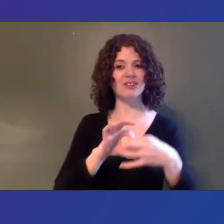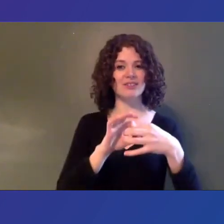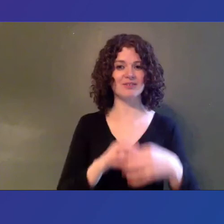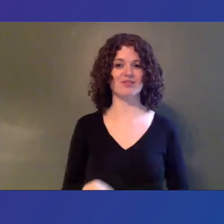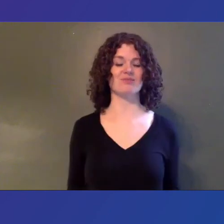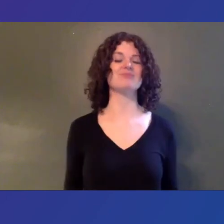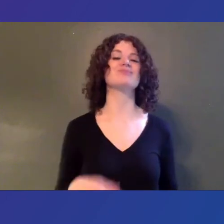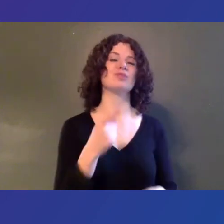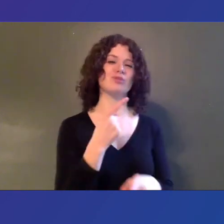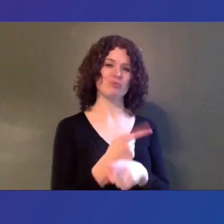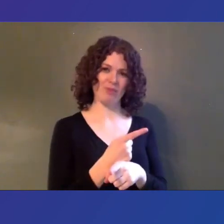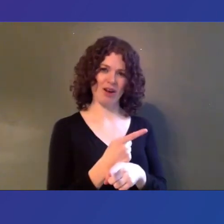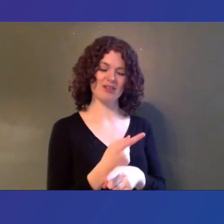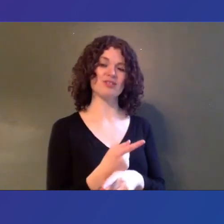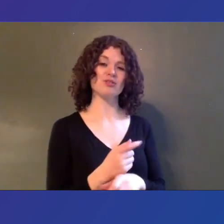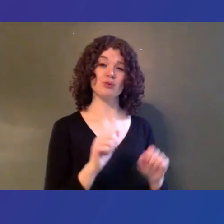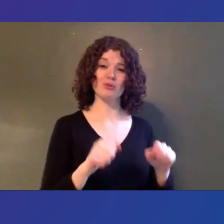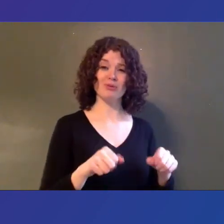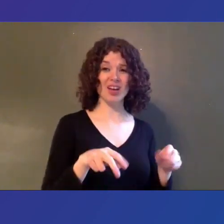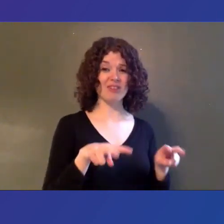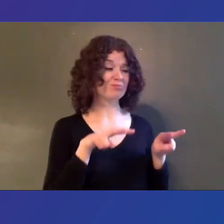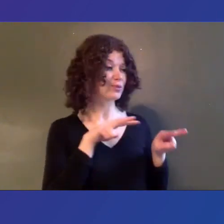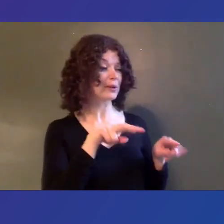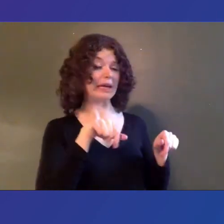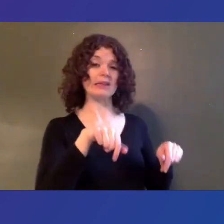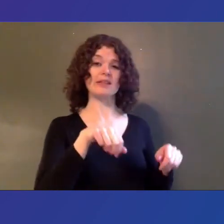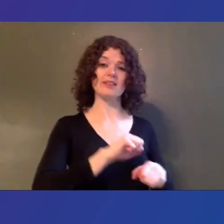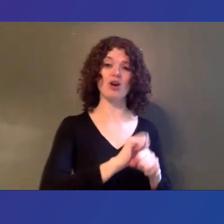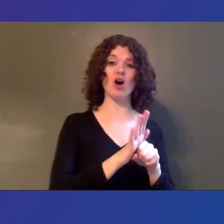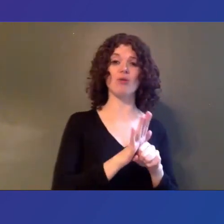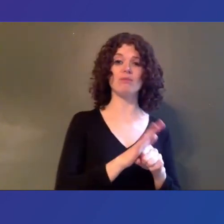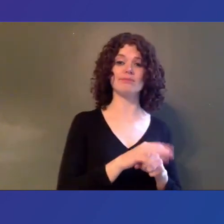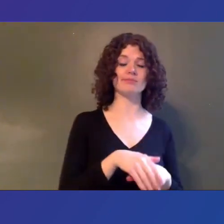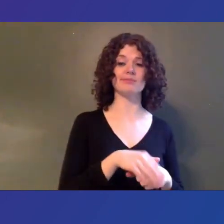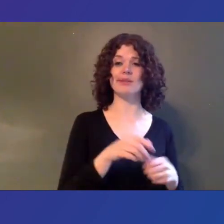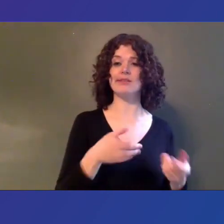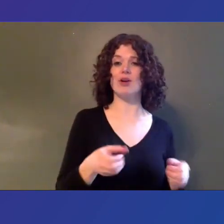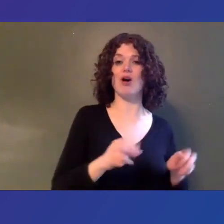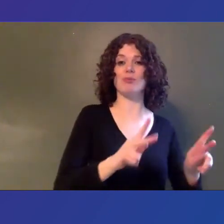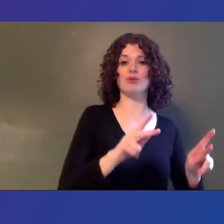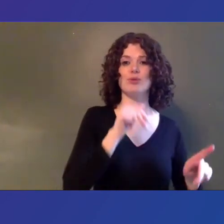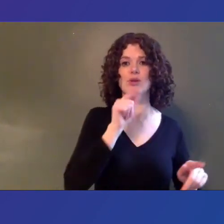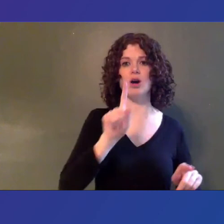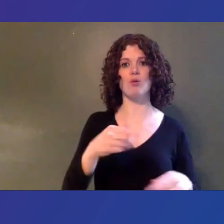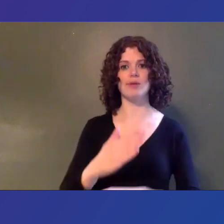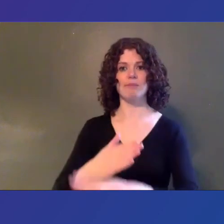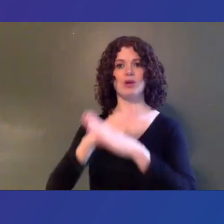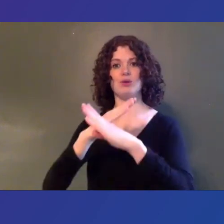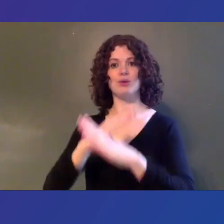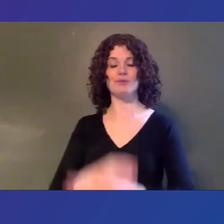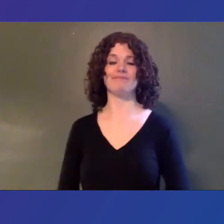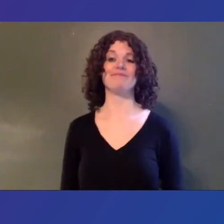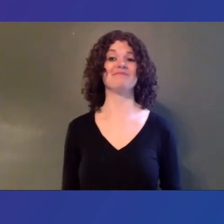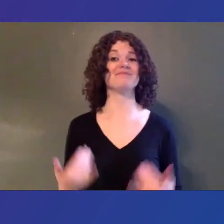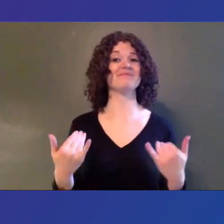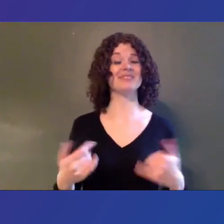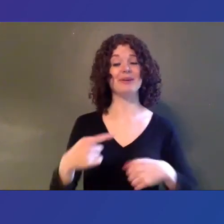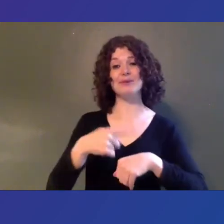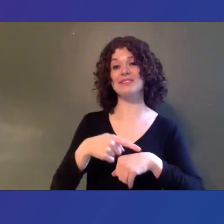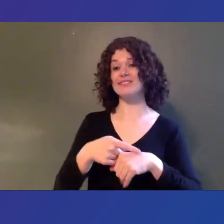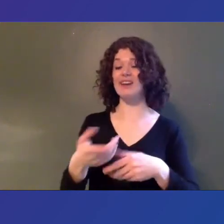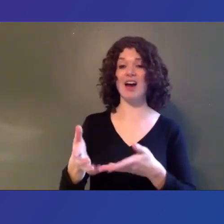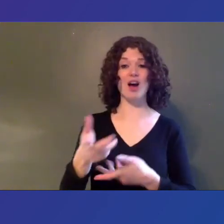than a barrier. Great. Well, that wraps up our time here. And thank you